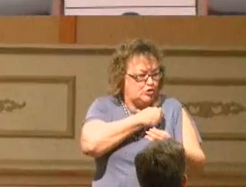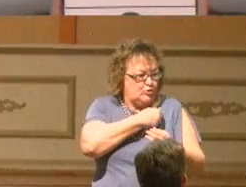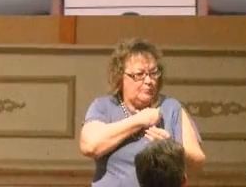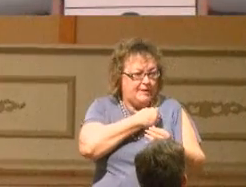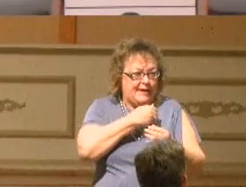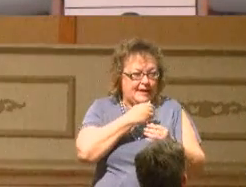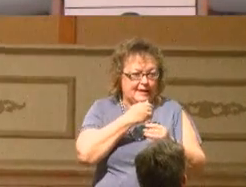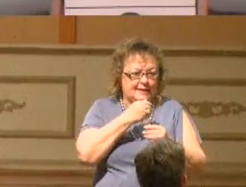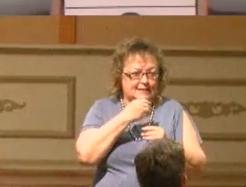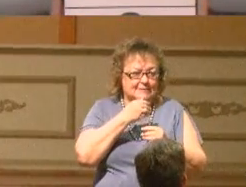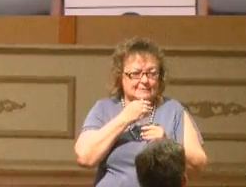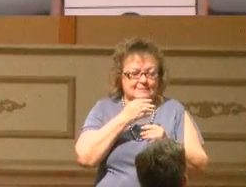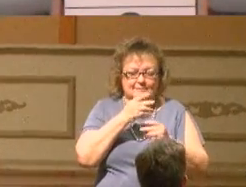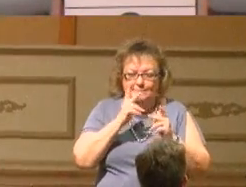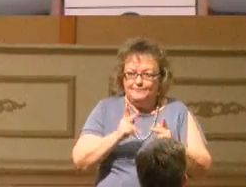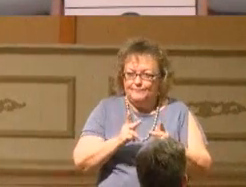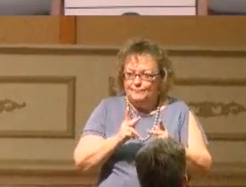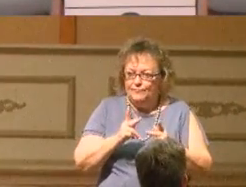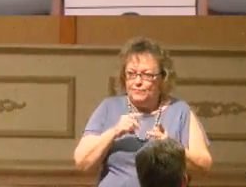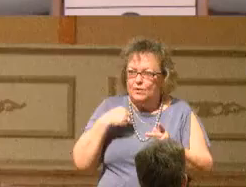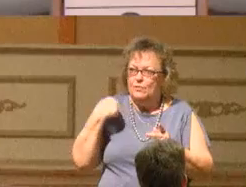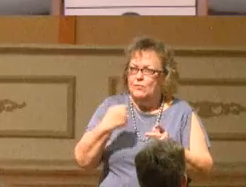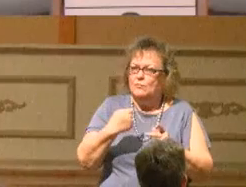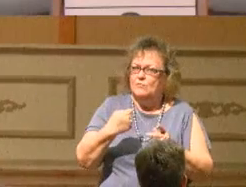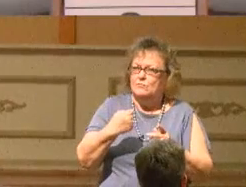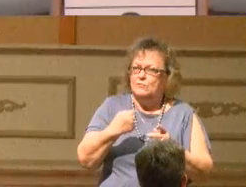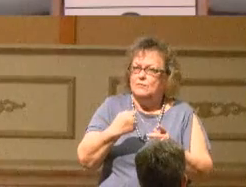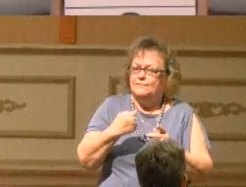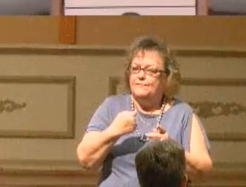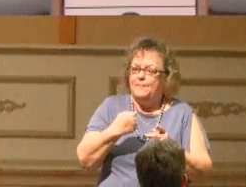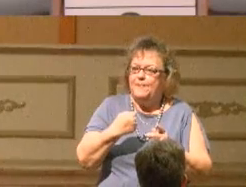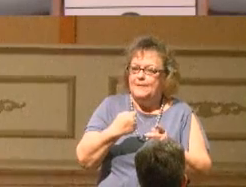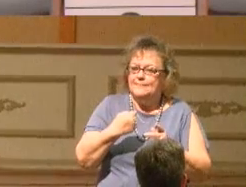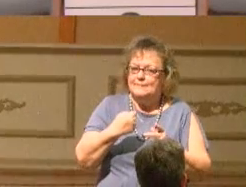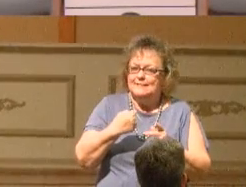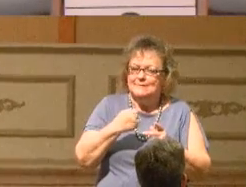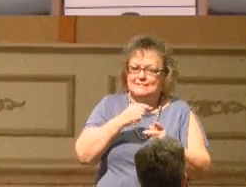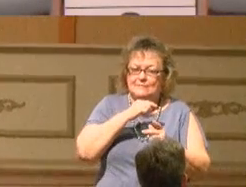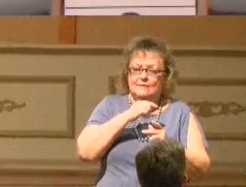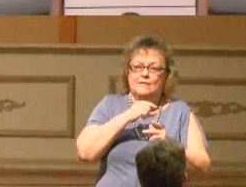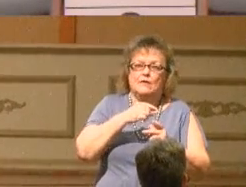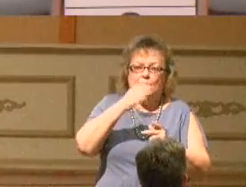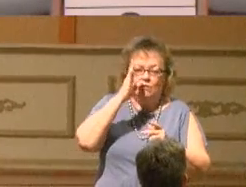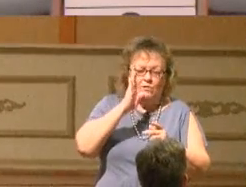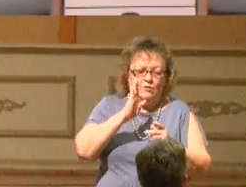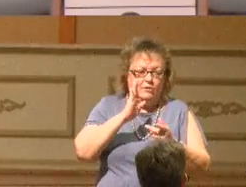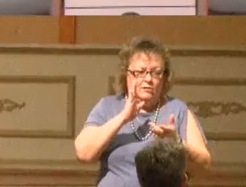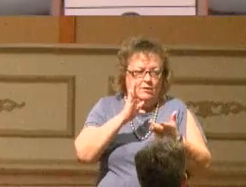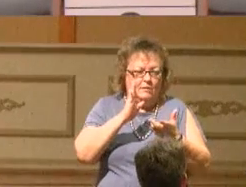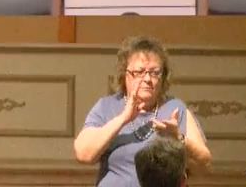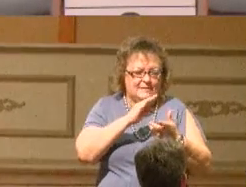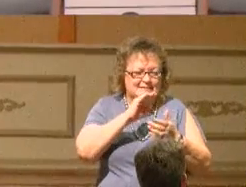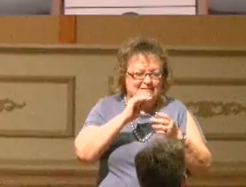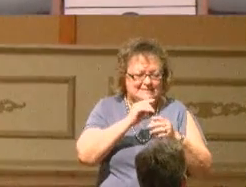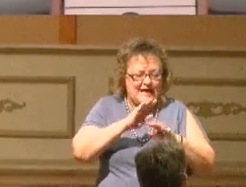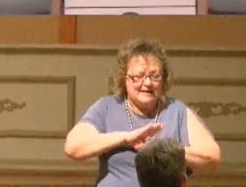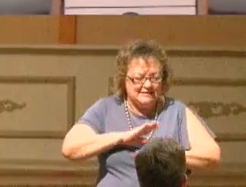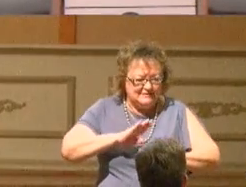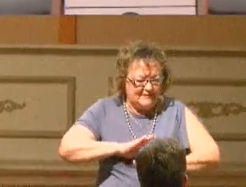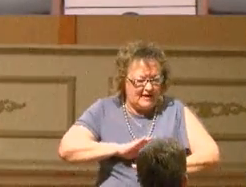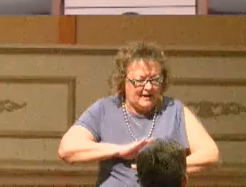us that way. And we'll only be satisfied as that spirit then is connected to God's spirit. Until